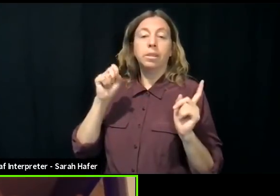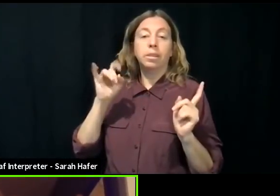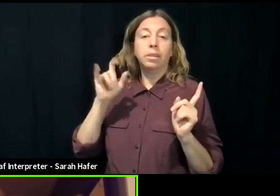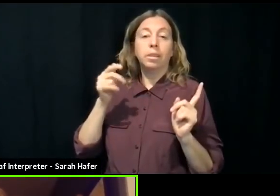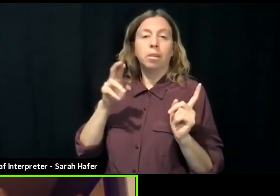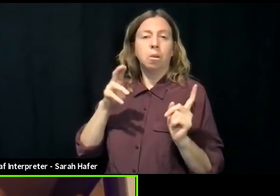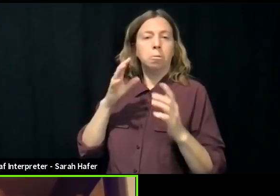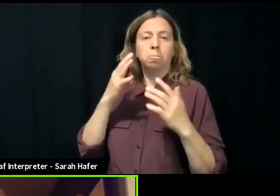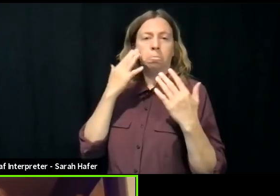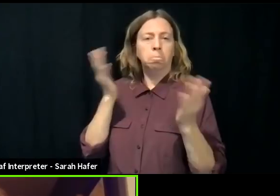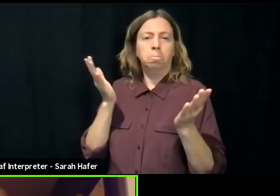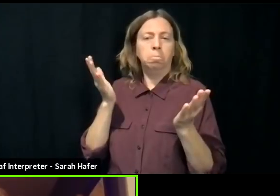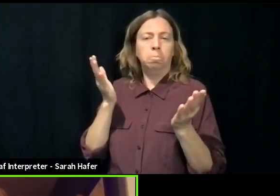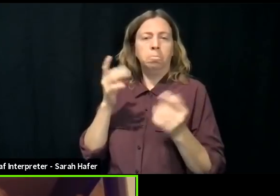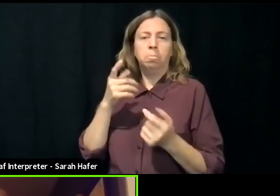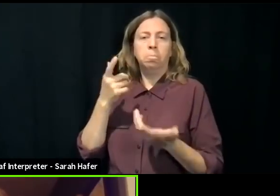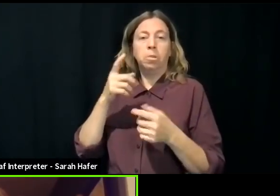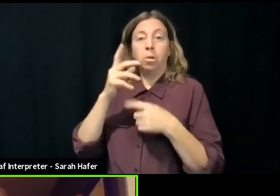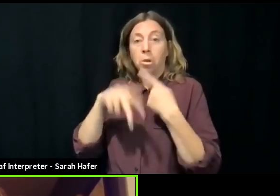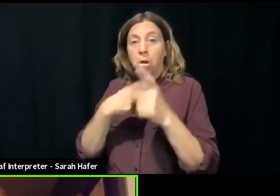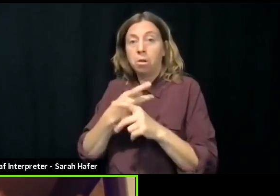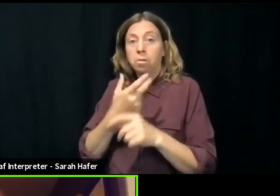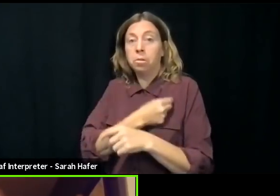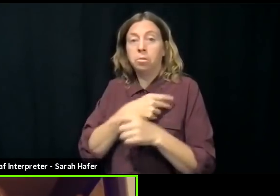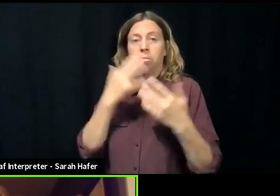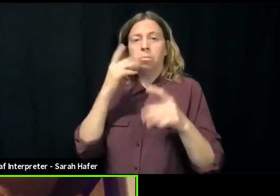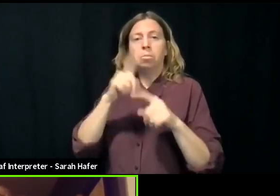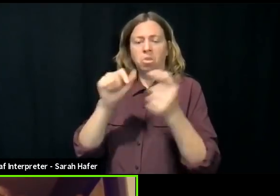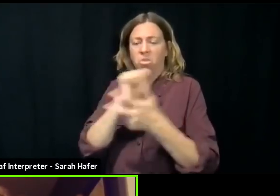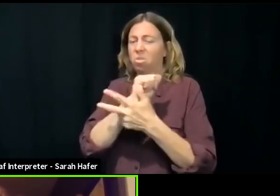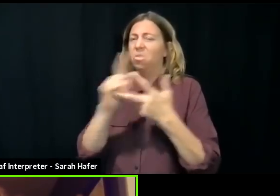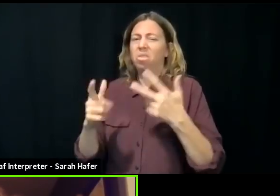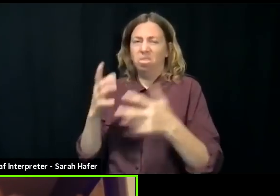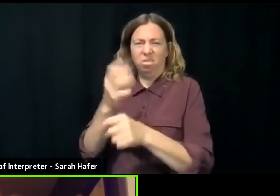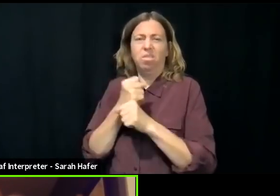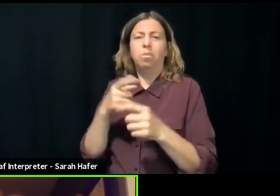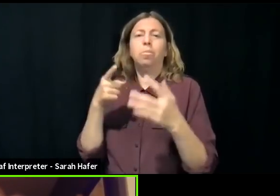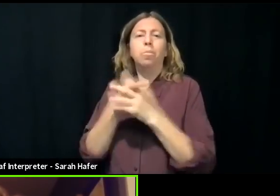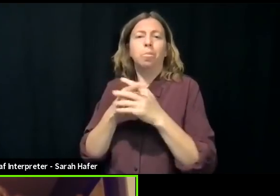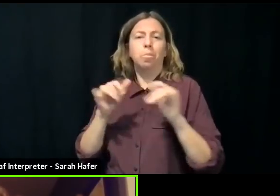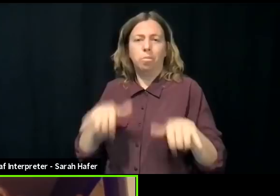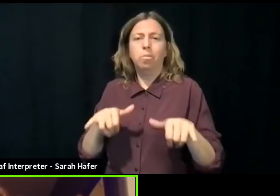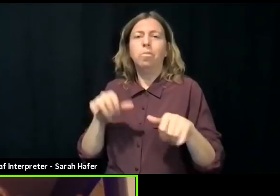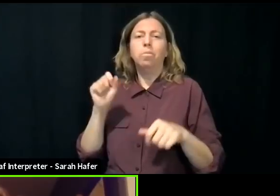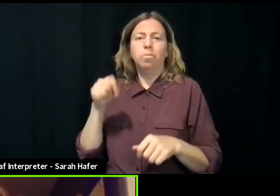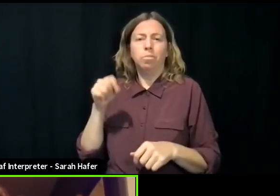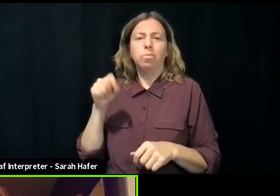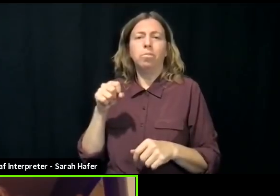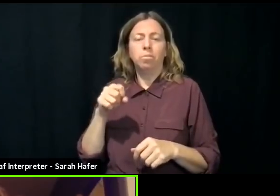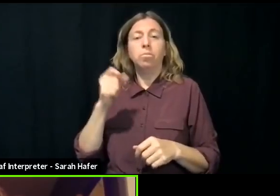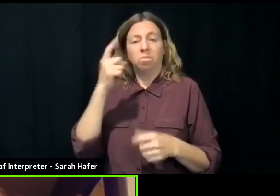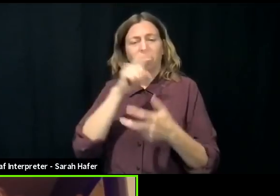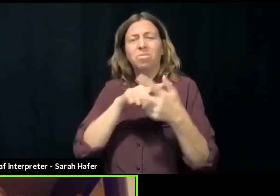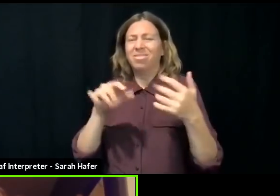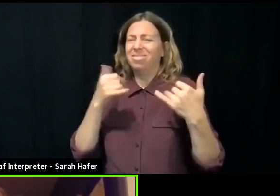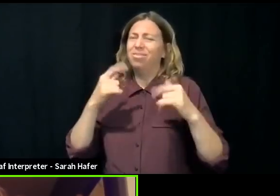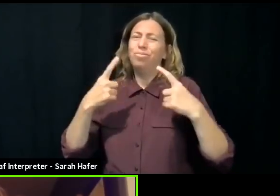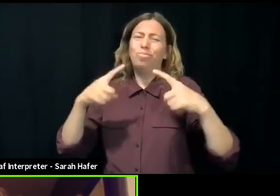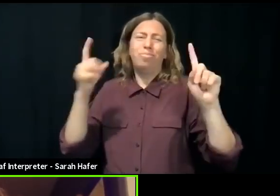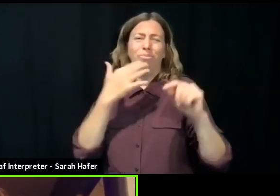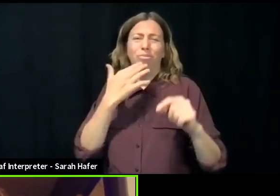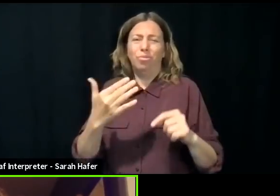vaccines, but they all work very well. Again, through the month of May, which is the last month that we have complete